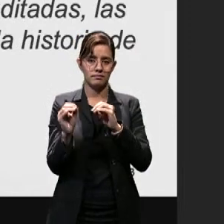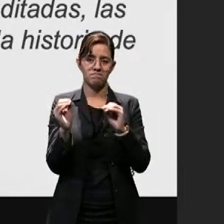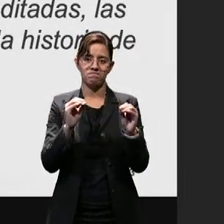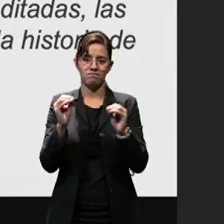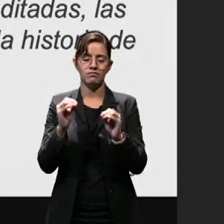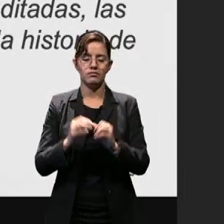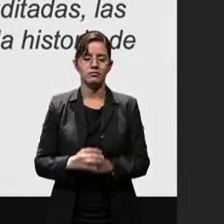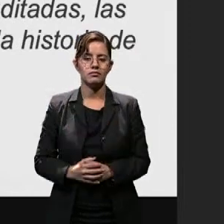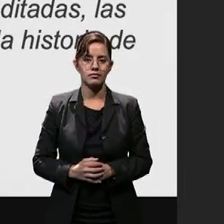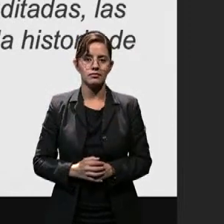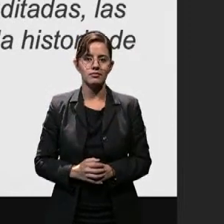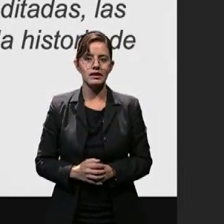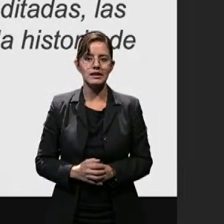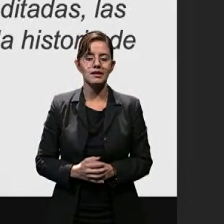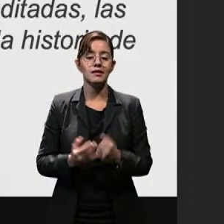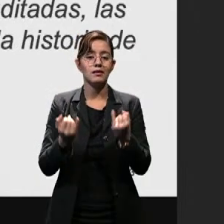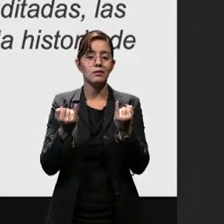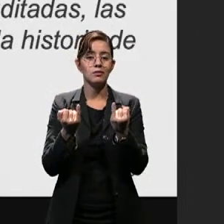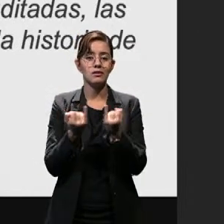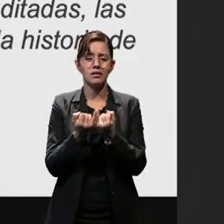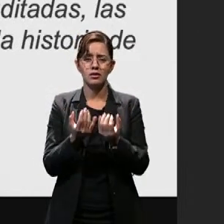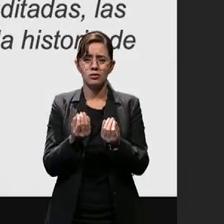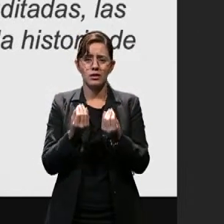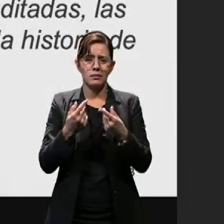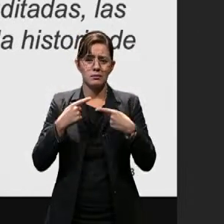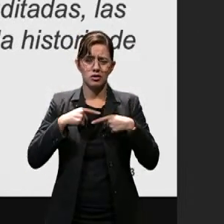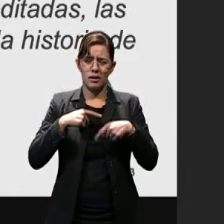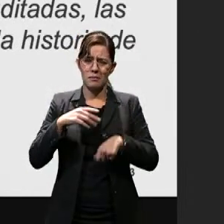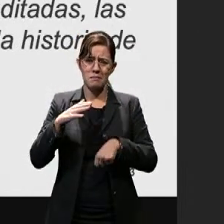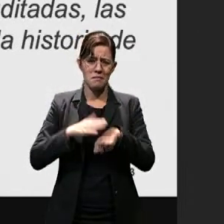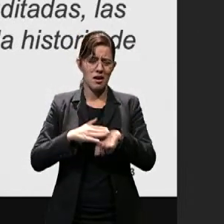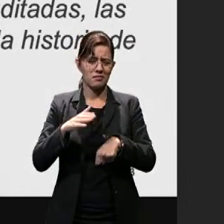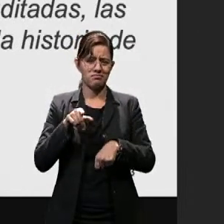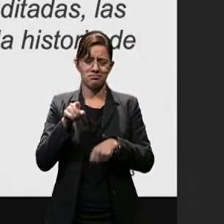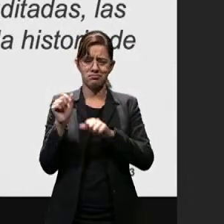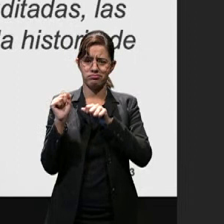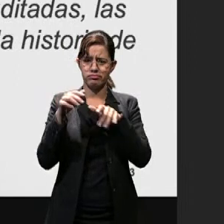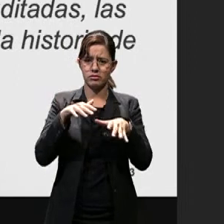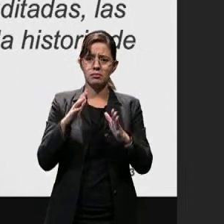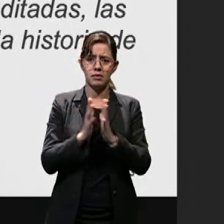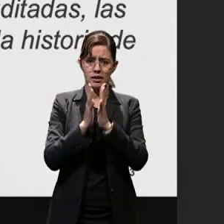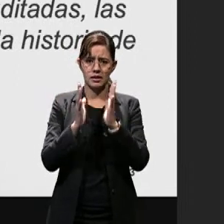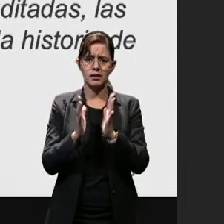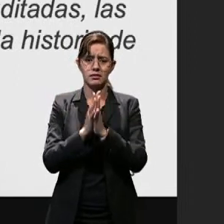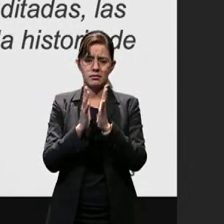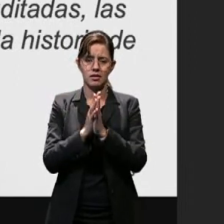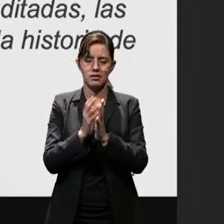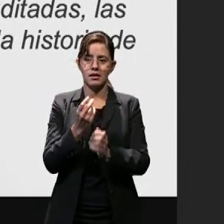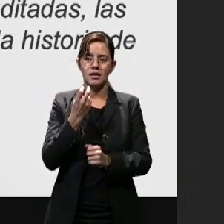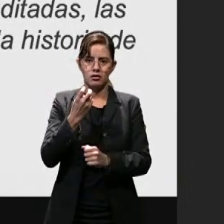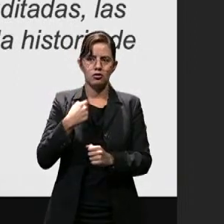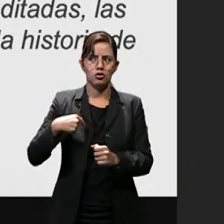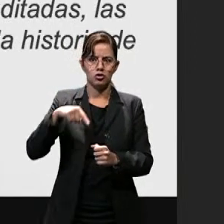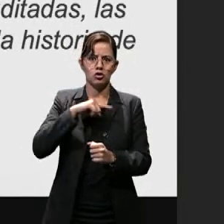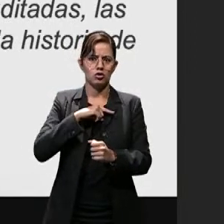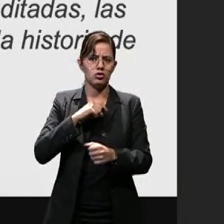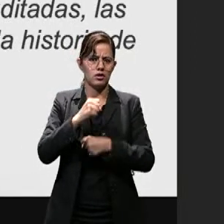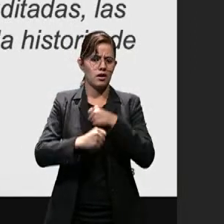really celebrating the fact that the 2020 election was not a super spreader event, it was